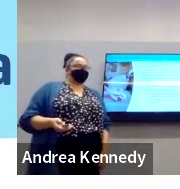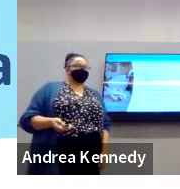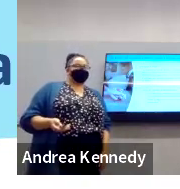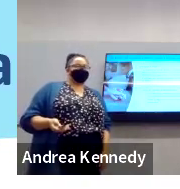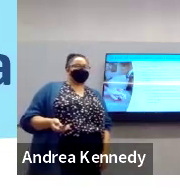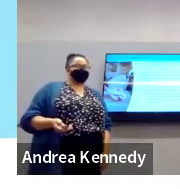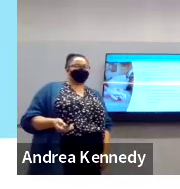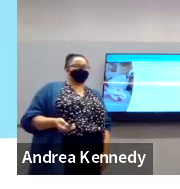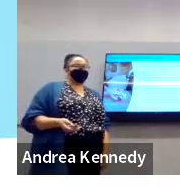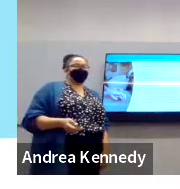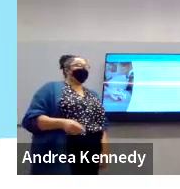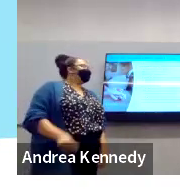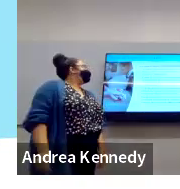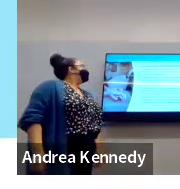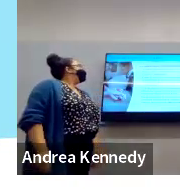pantallas que siguen.